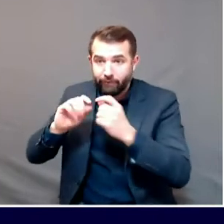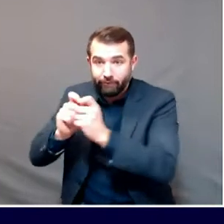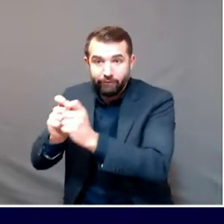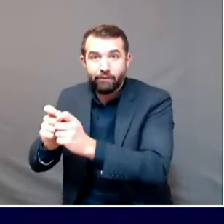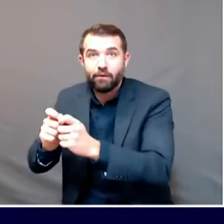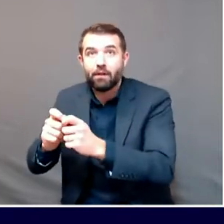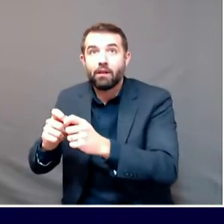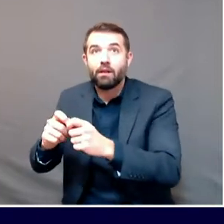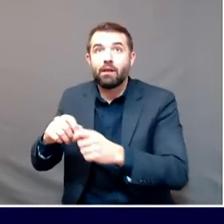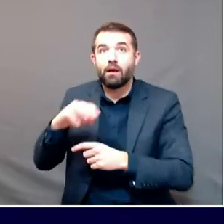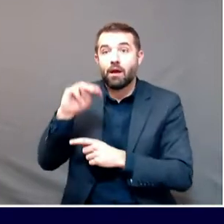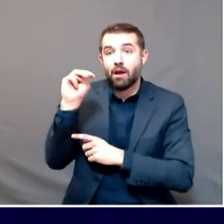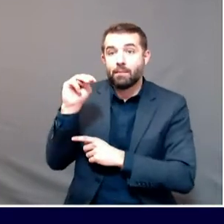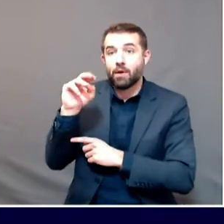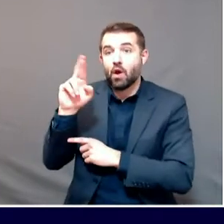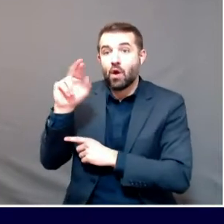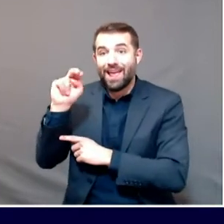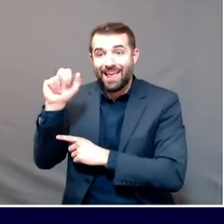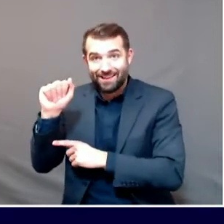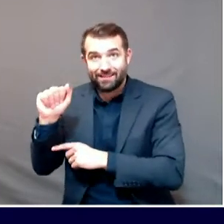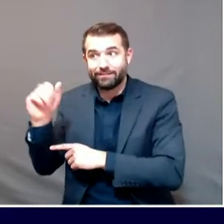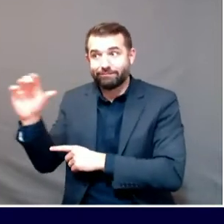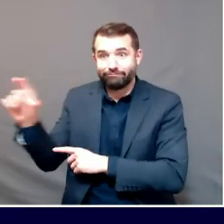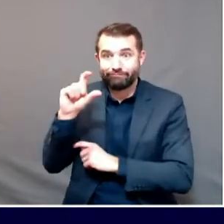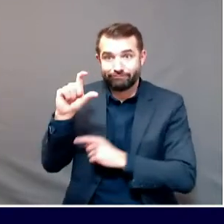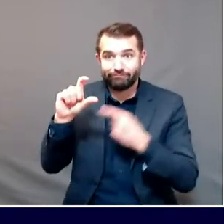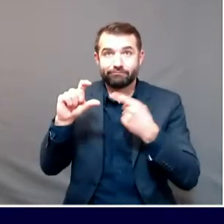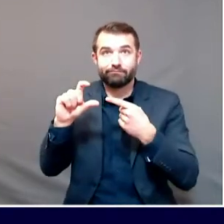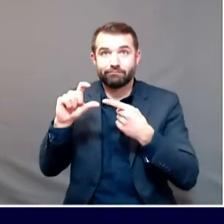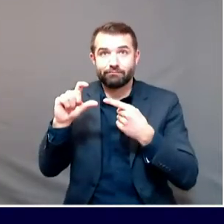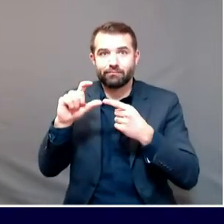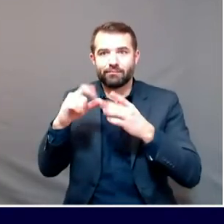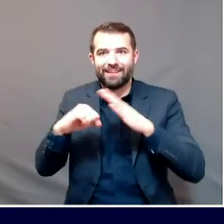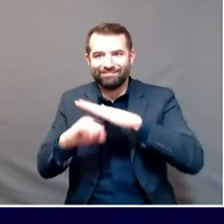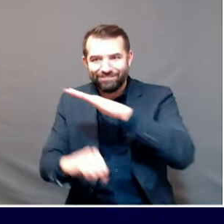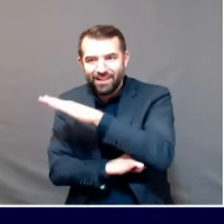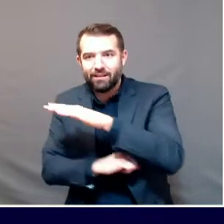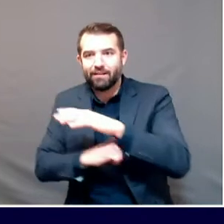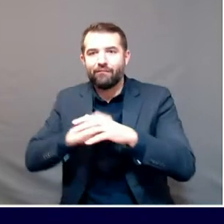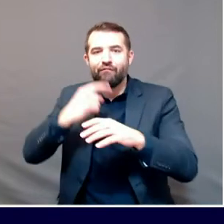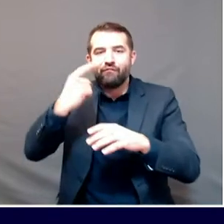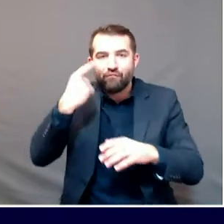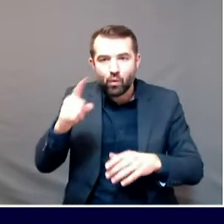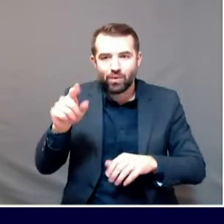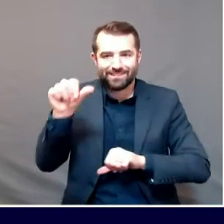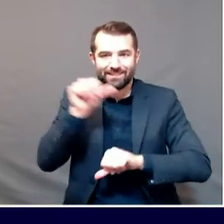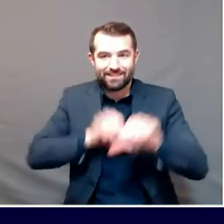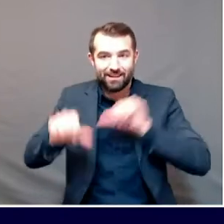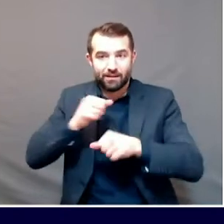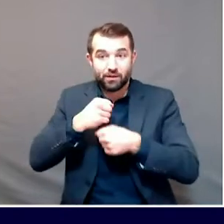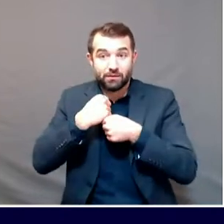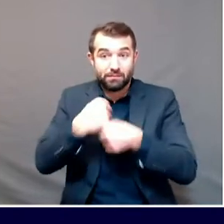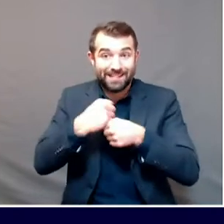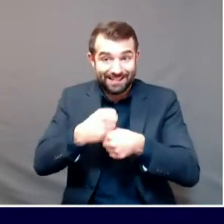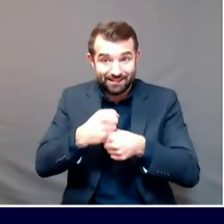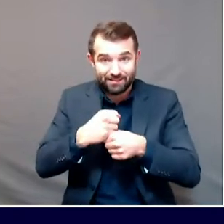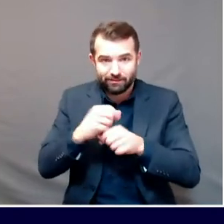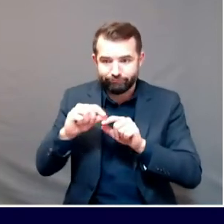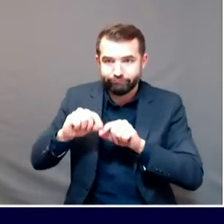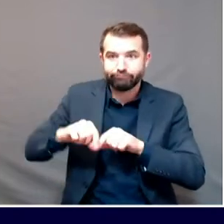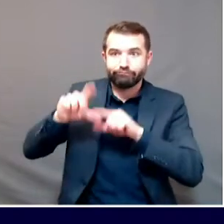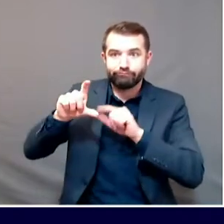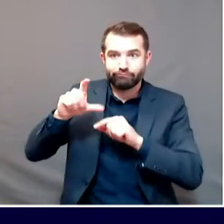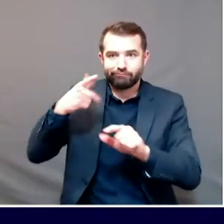the scaffolding underneath these vaccines. And again, this technology has been used and tested to make vaccine candidates for